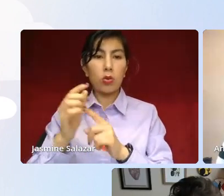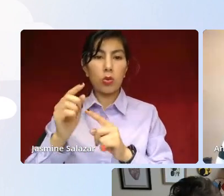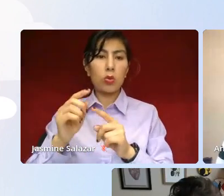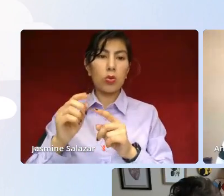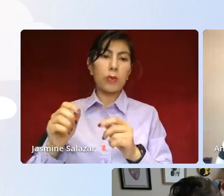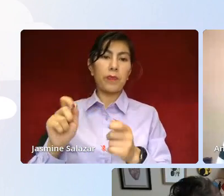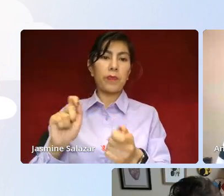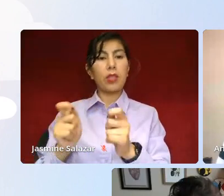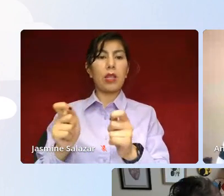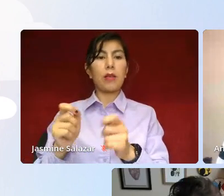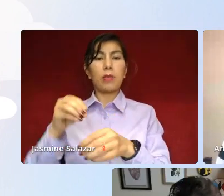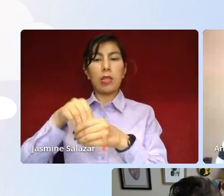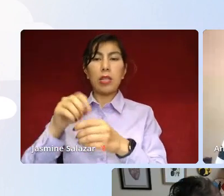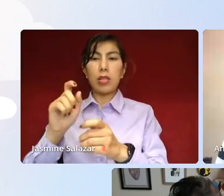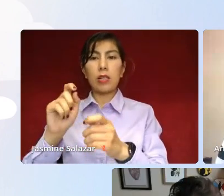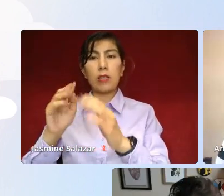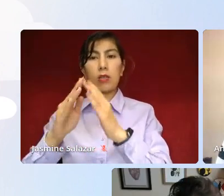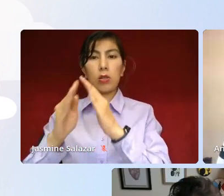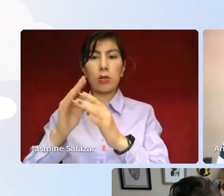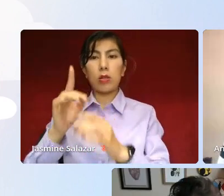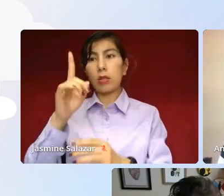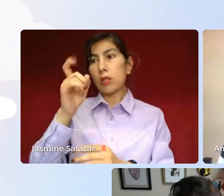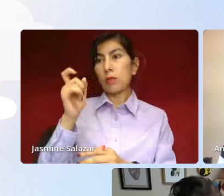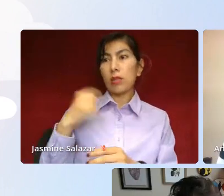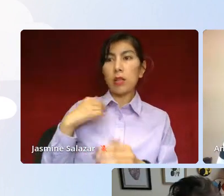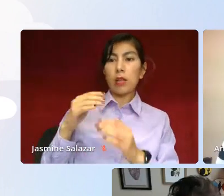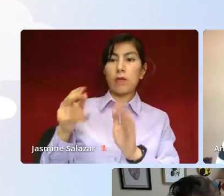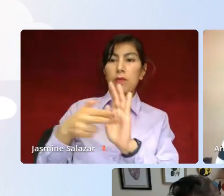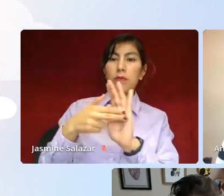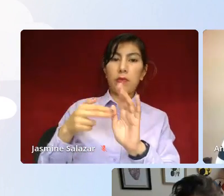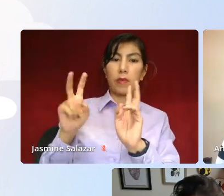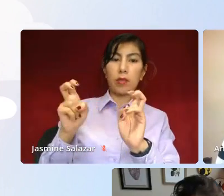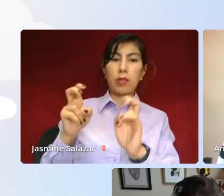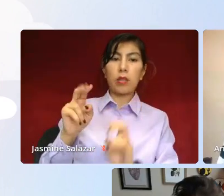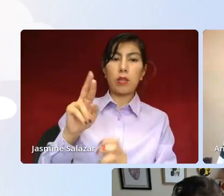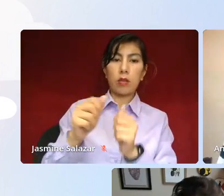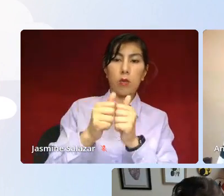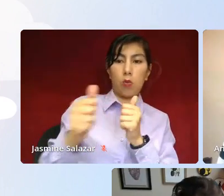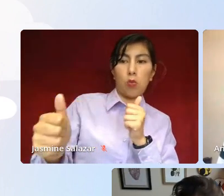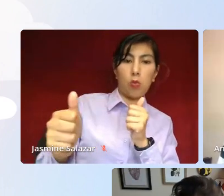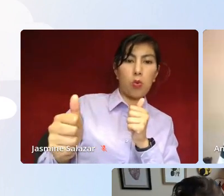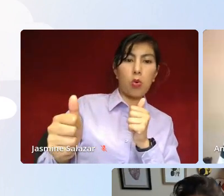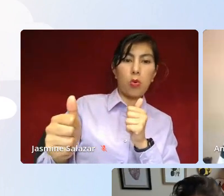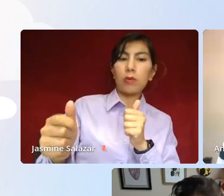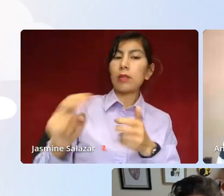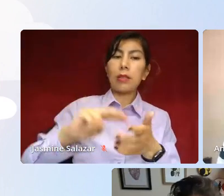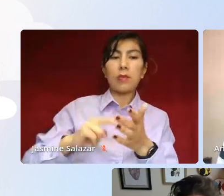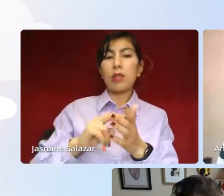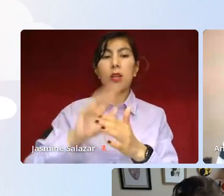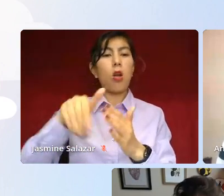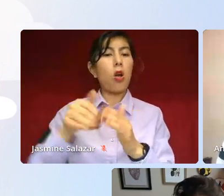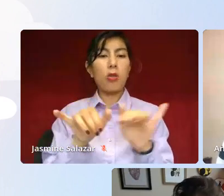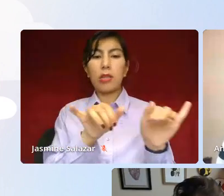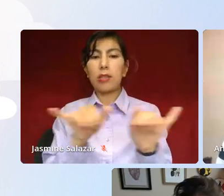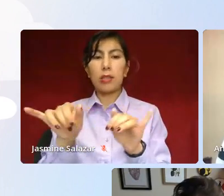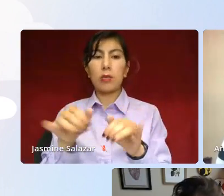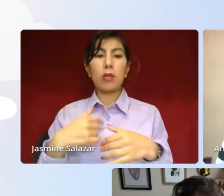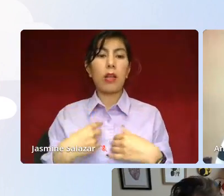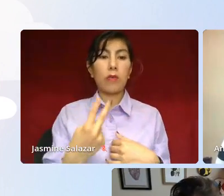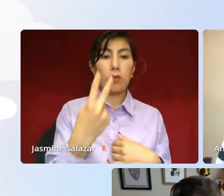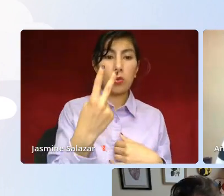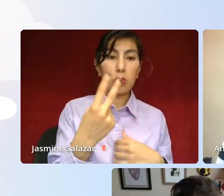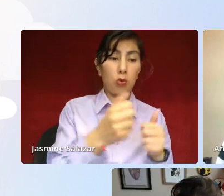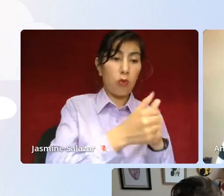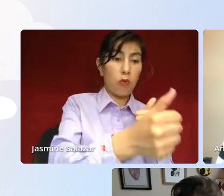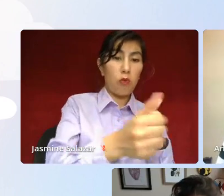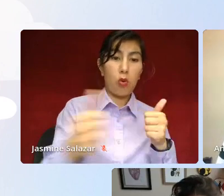communities. Just because they have a title of rural does not mean that they're all the same. And you can have two rural communities that are in the